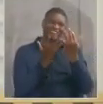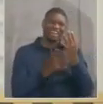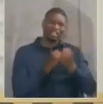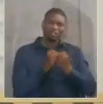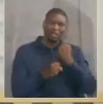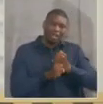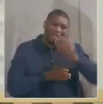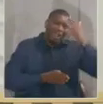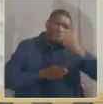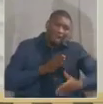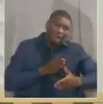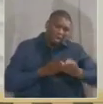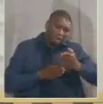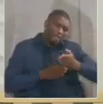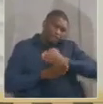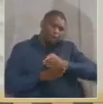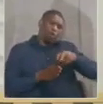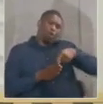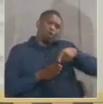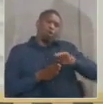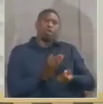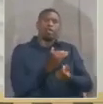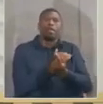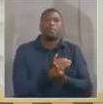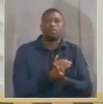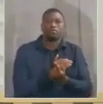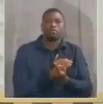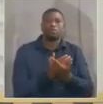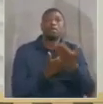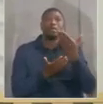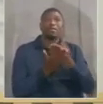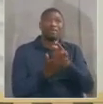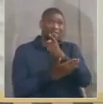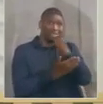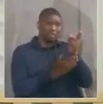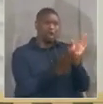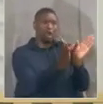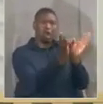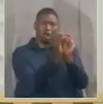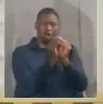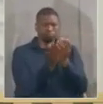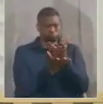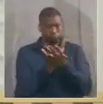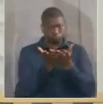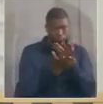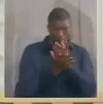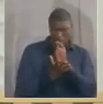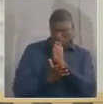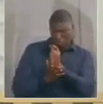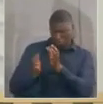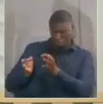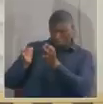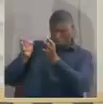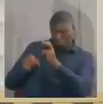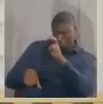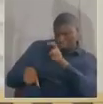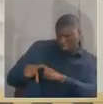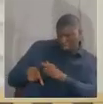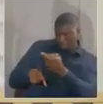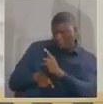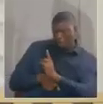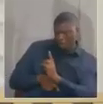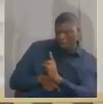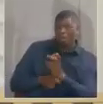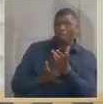can determine, firstly, the need for the extension, so as then they can inform